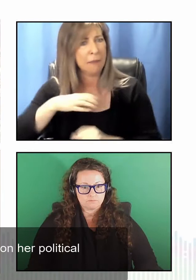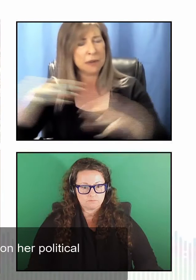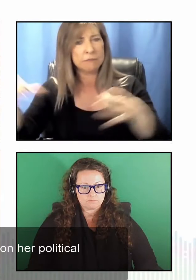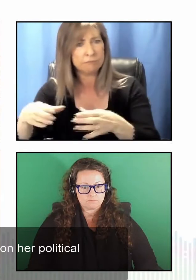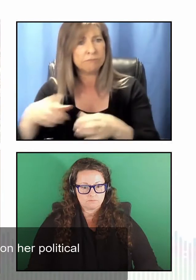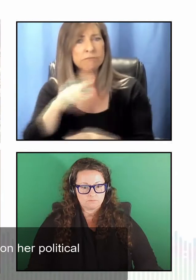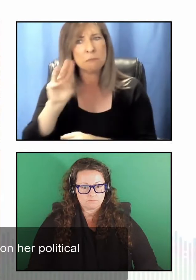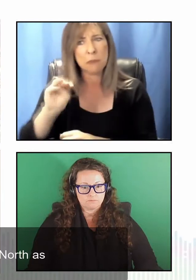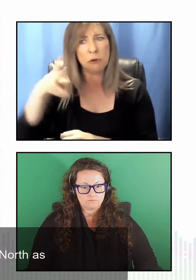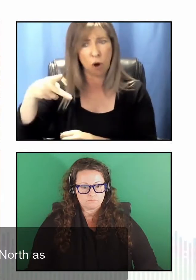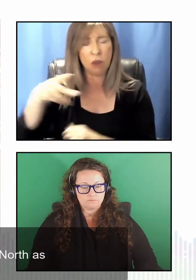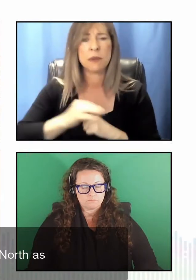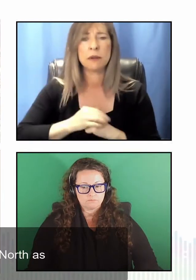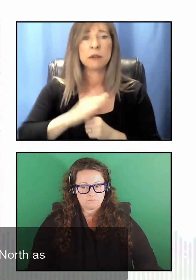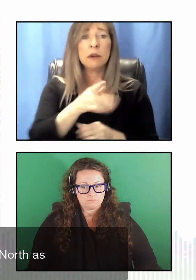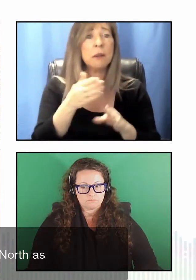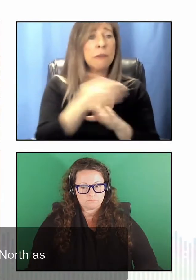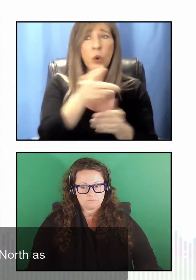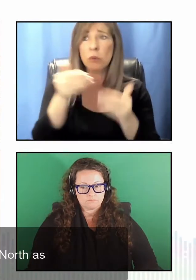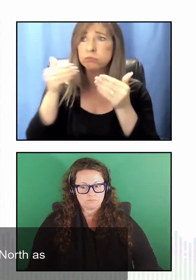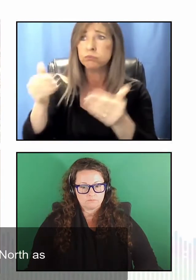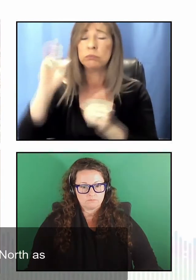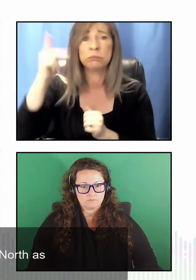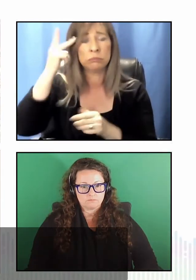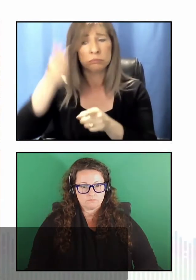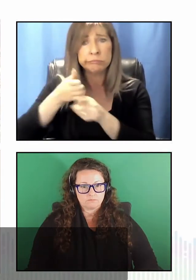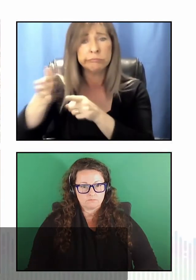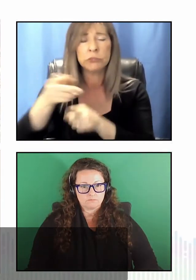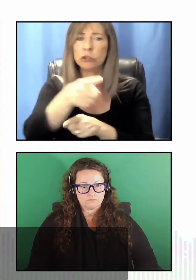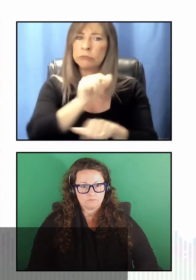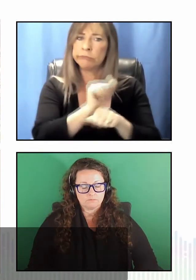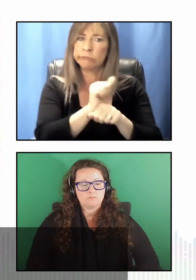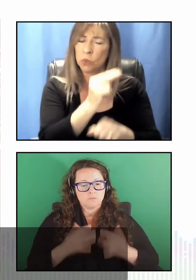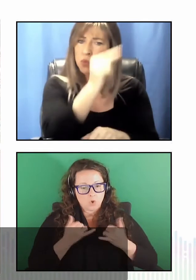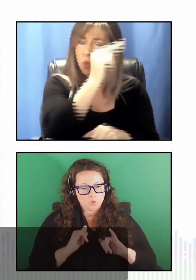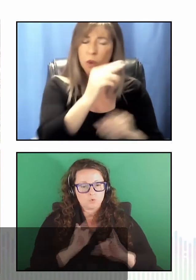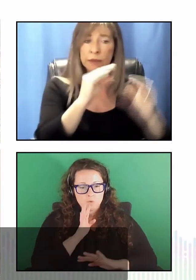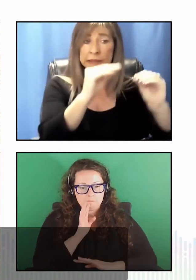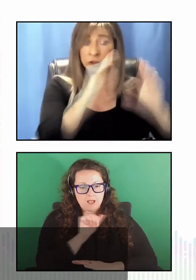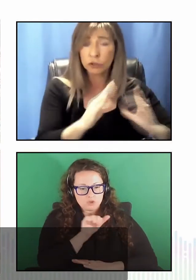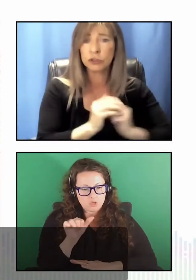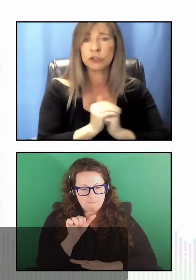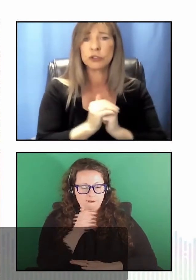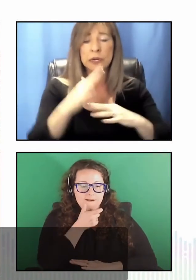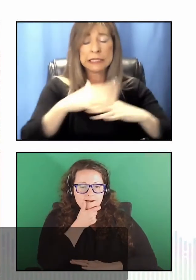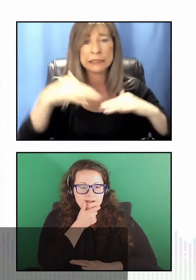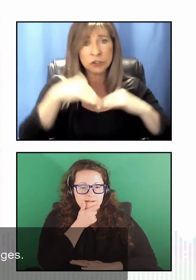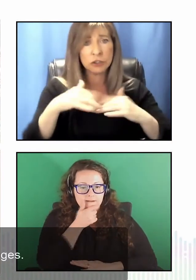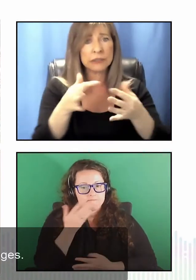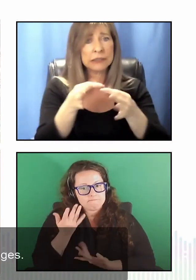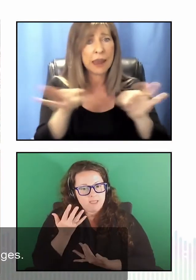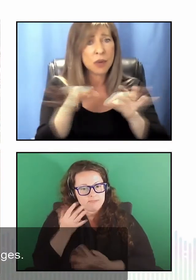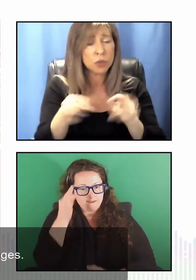upon her political career, she spent many years working in the North as a teacher and Indigenous languages specialist, drawing on